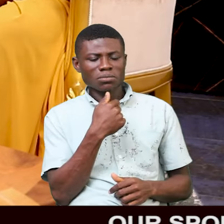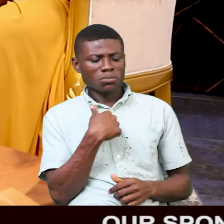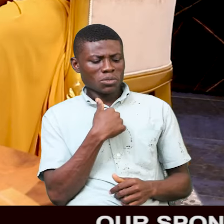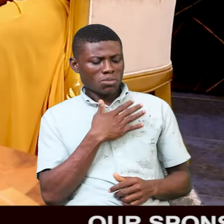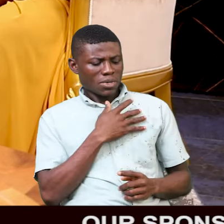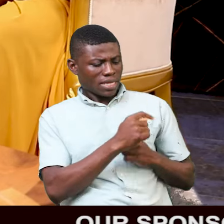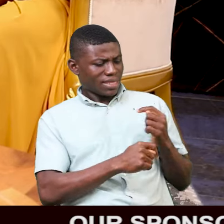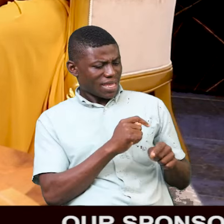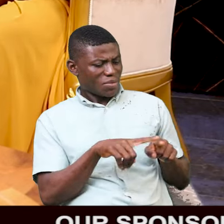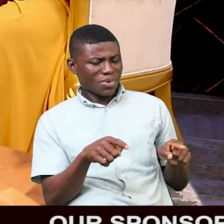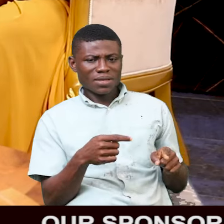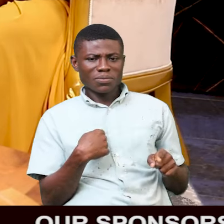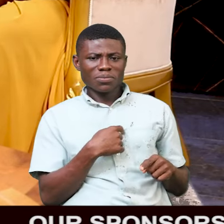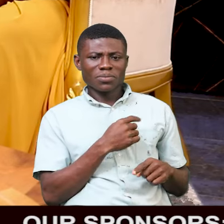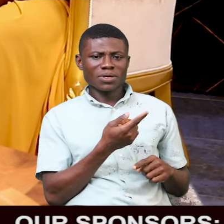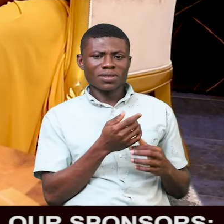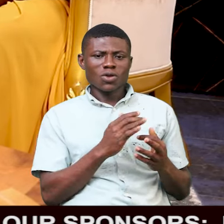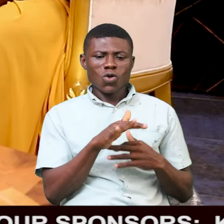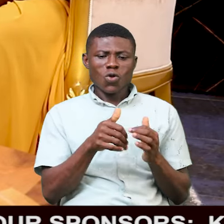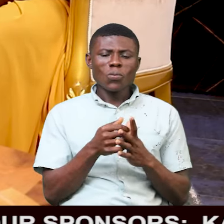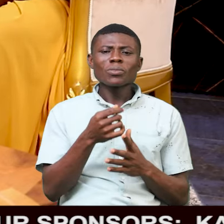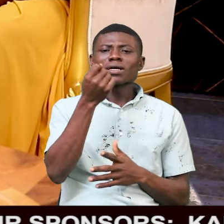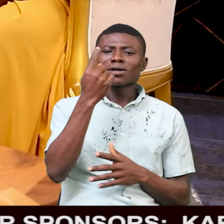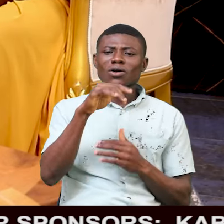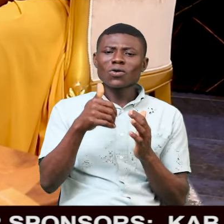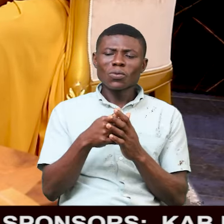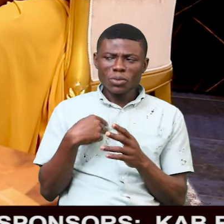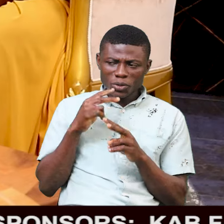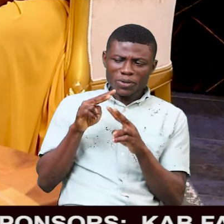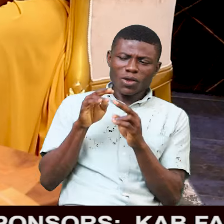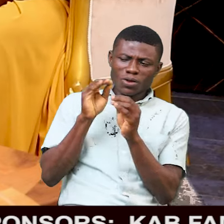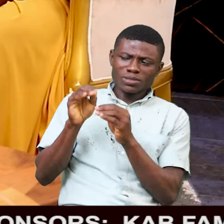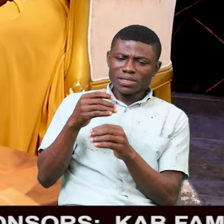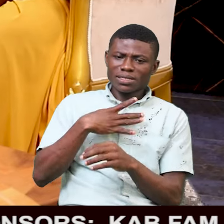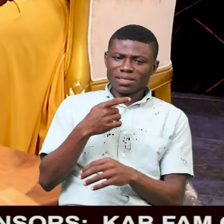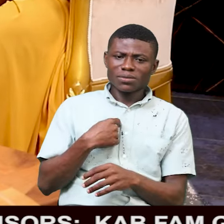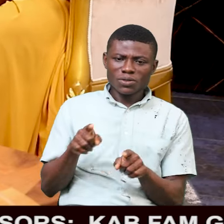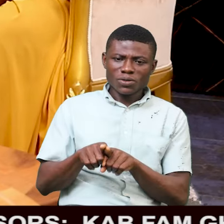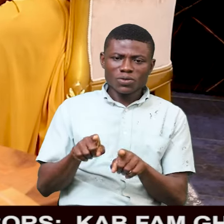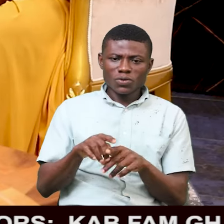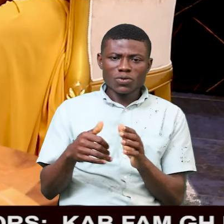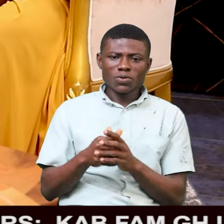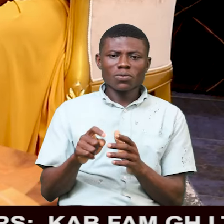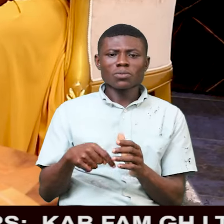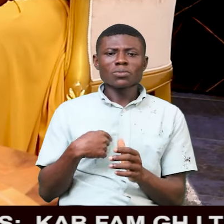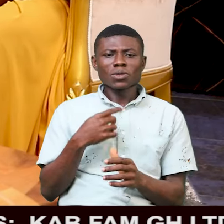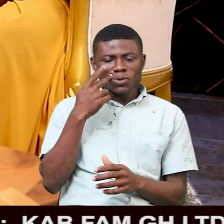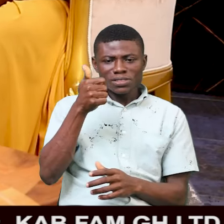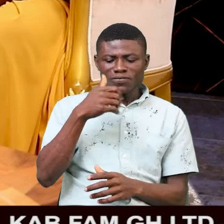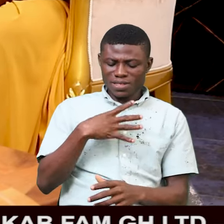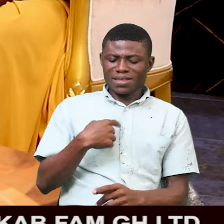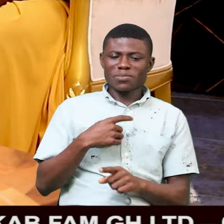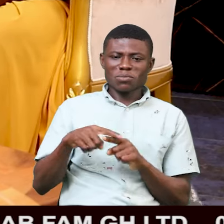my type? I had already gone through the lines. Ah, you want to share? You get it. And I'm not testing this one. You get it.